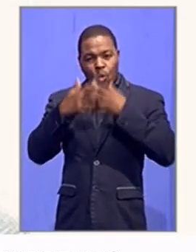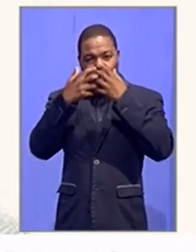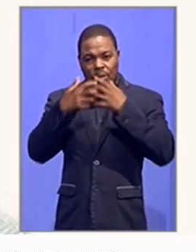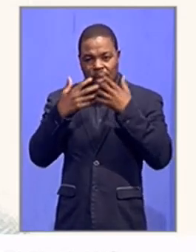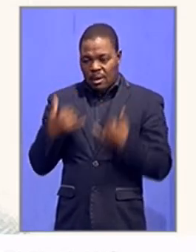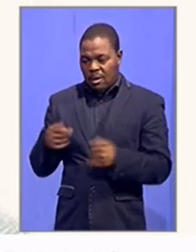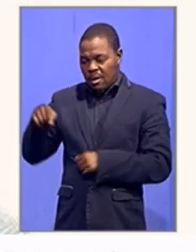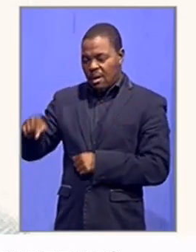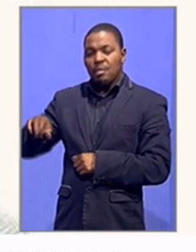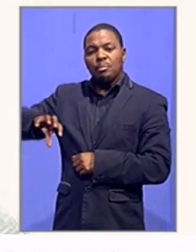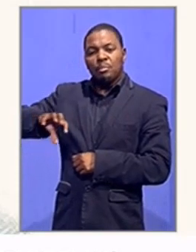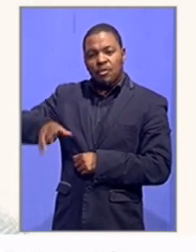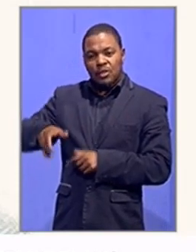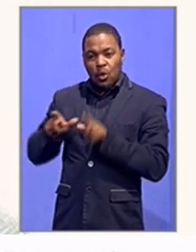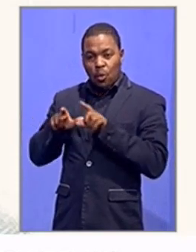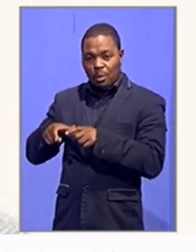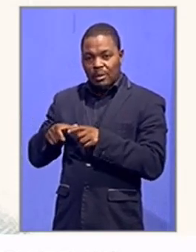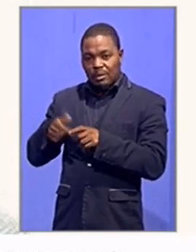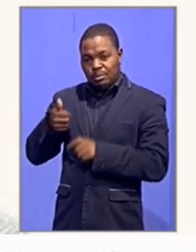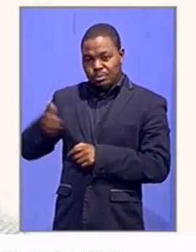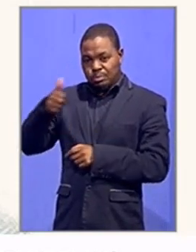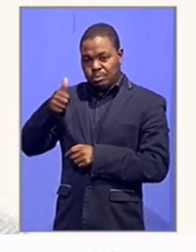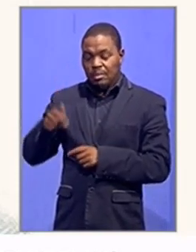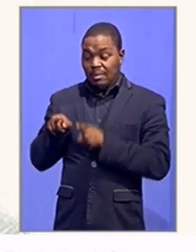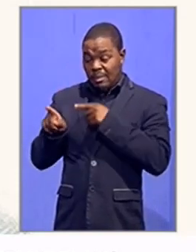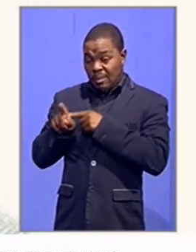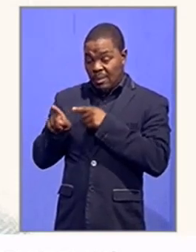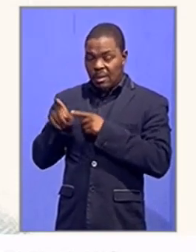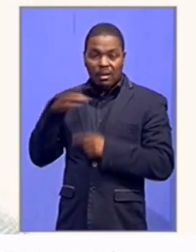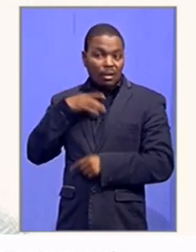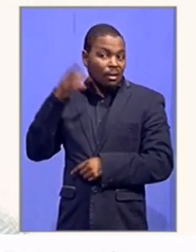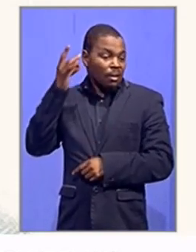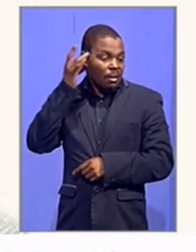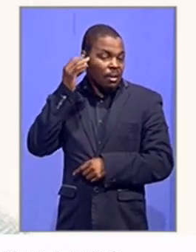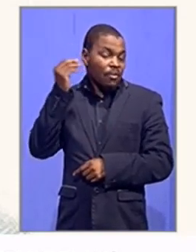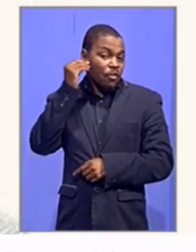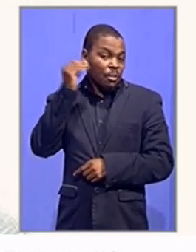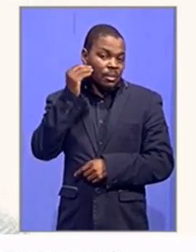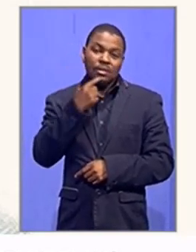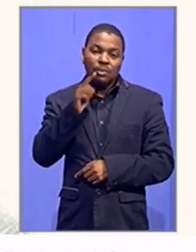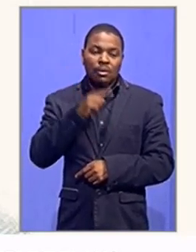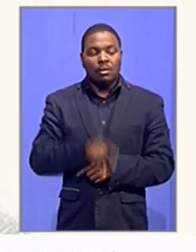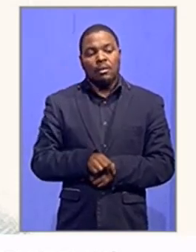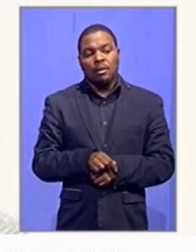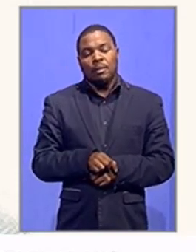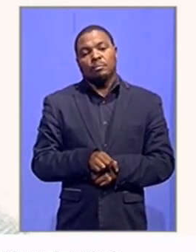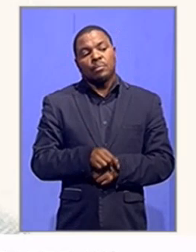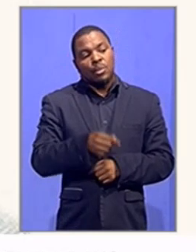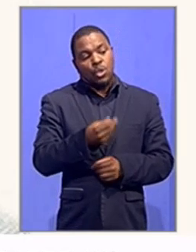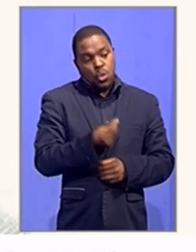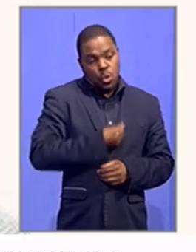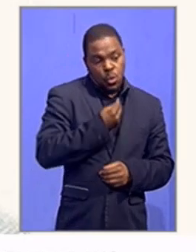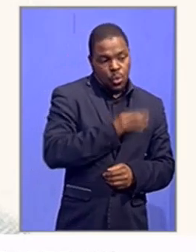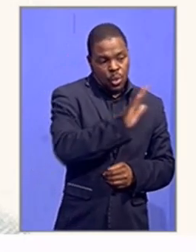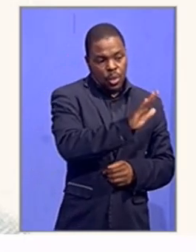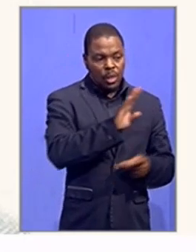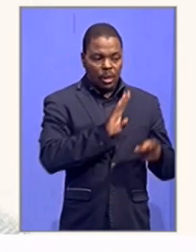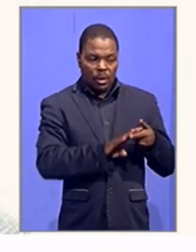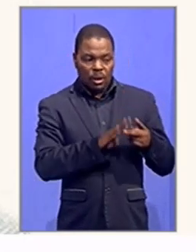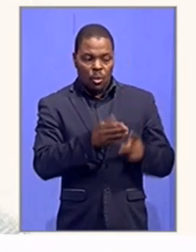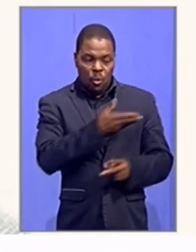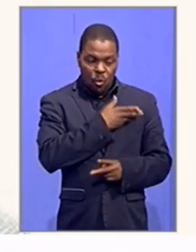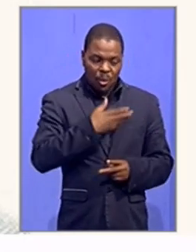interim provincial committee and according to information has the support of both the youth and